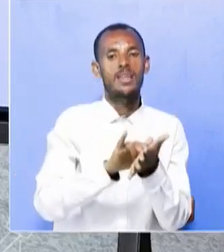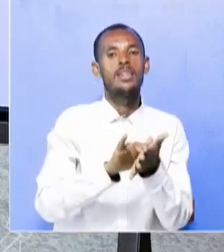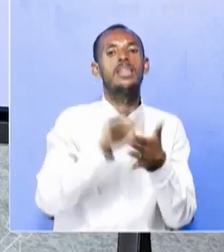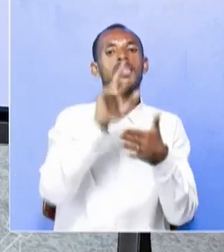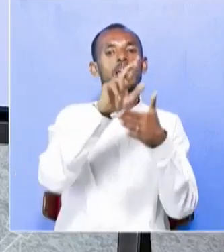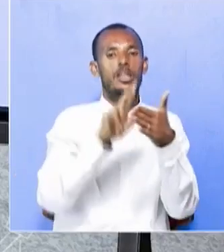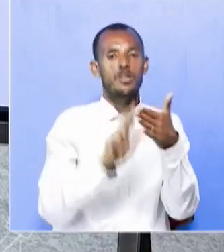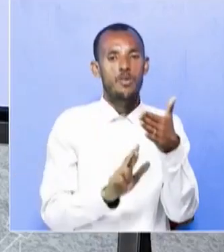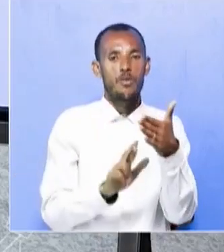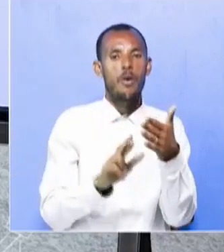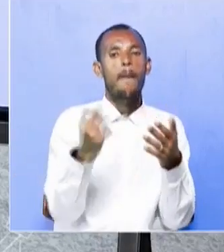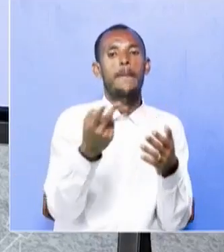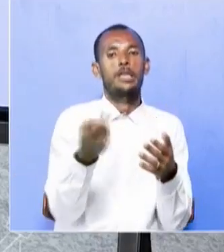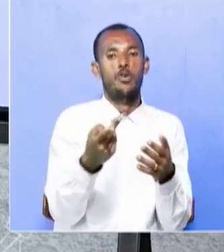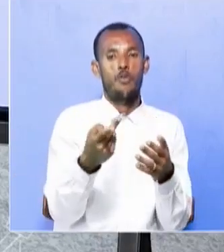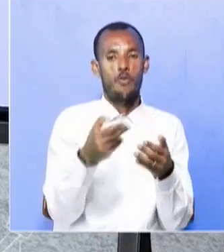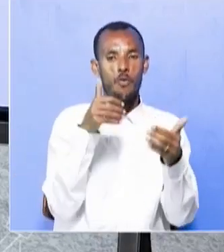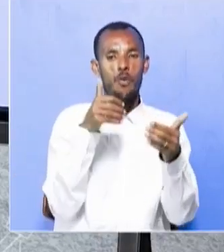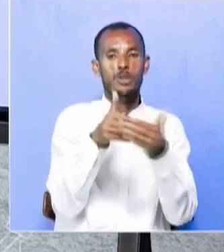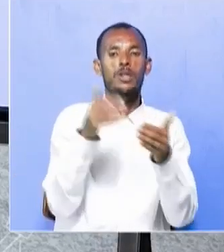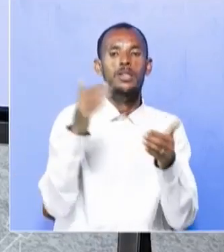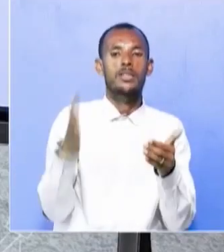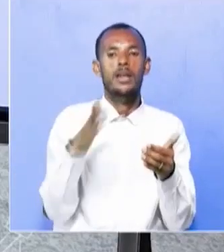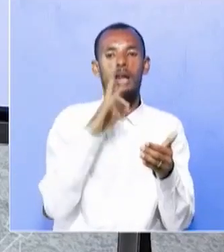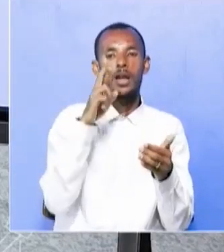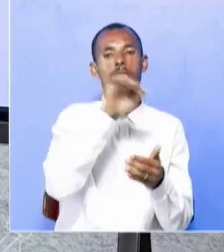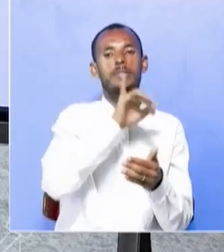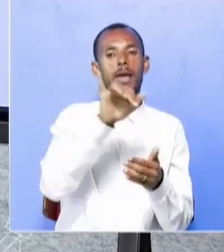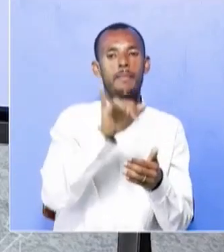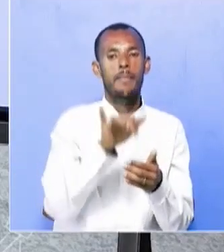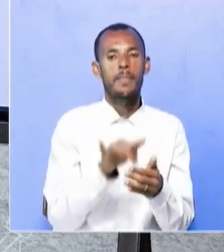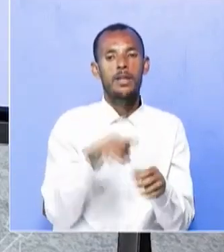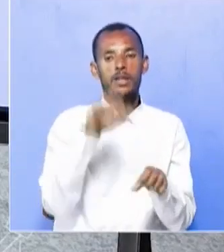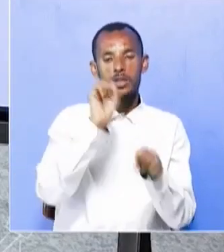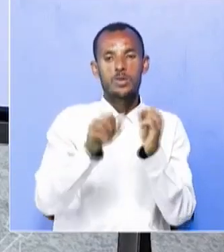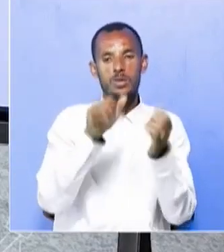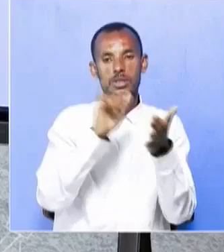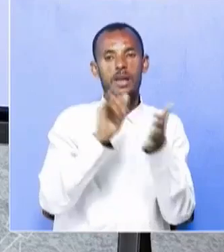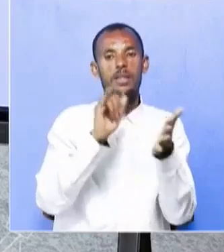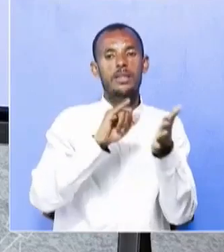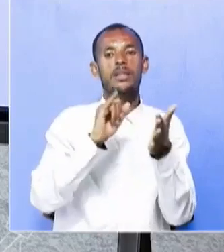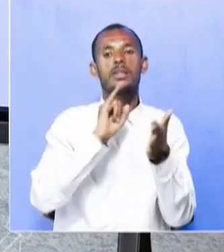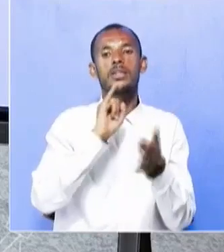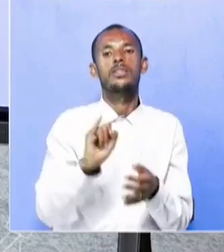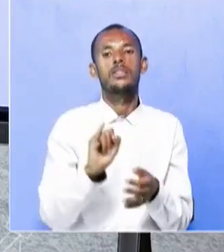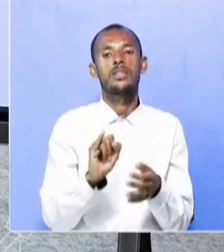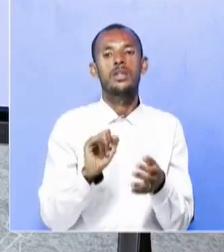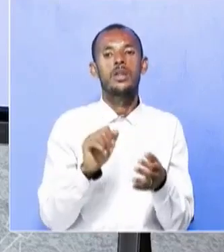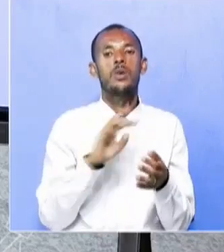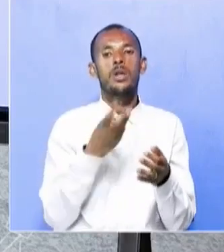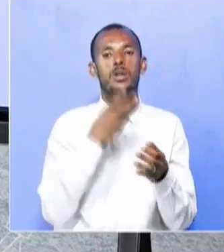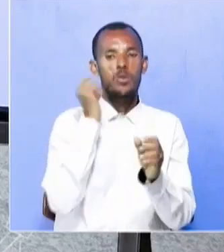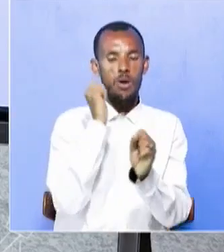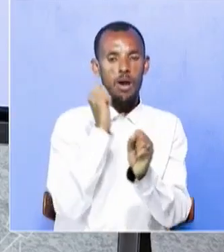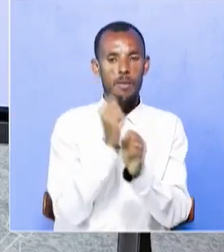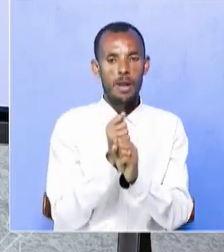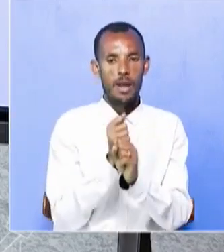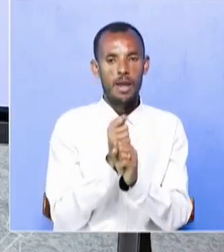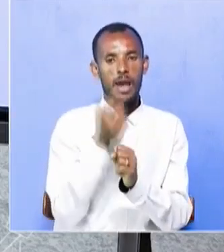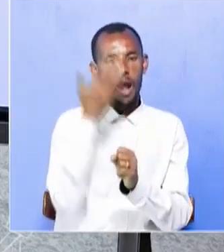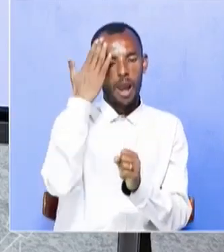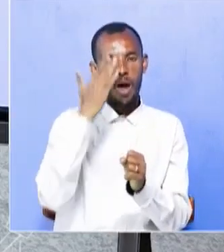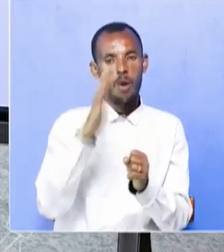ratio of pairs of corresponding sides are the same. So that is what we need to apply to find the unknown